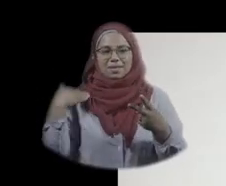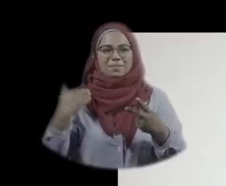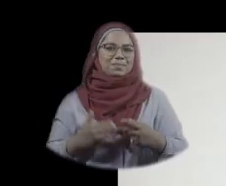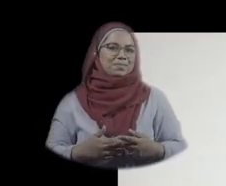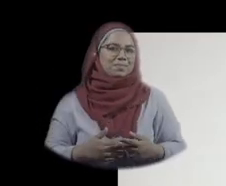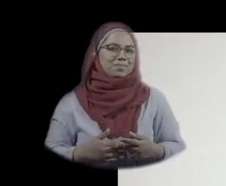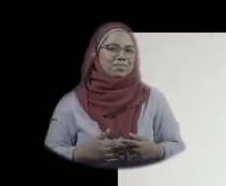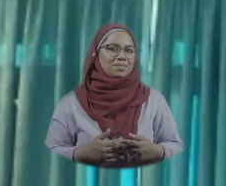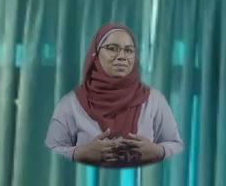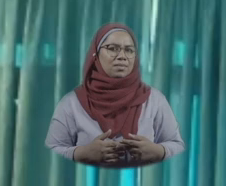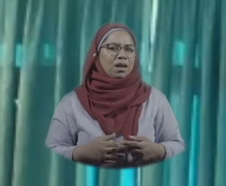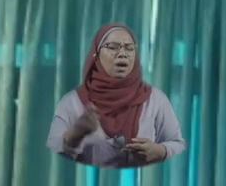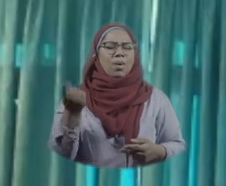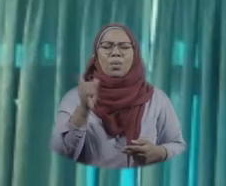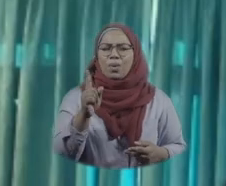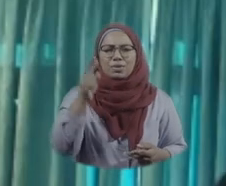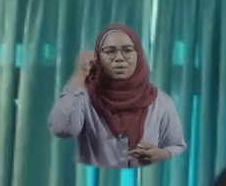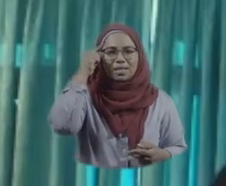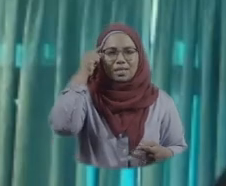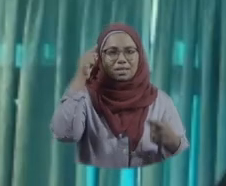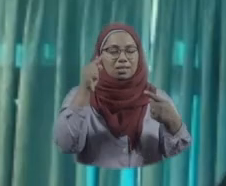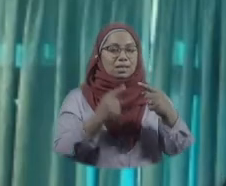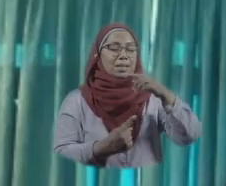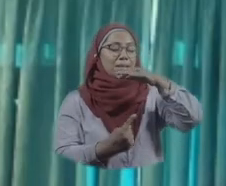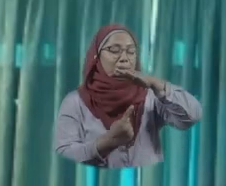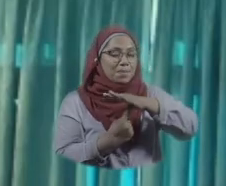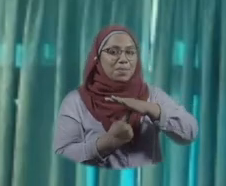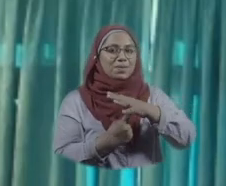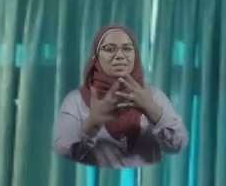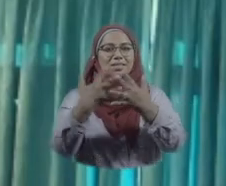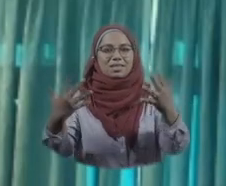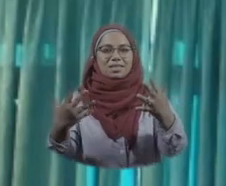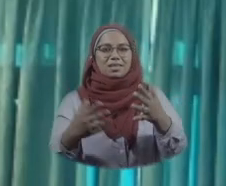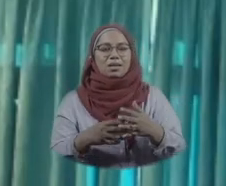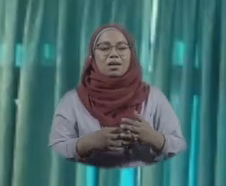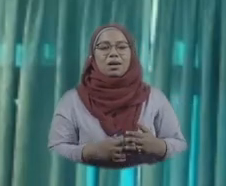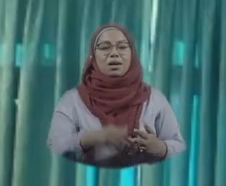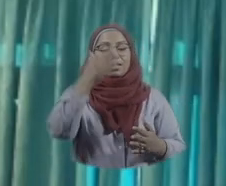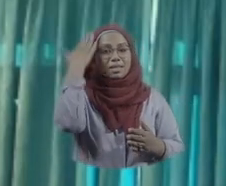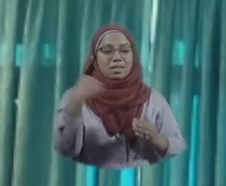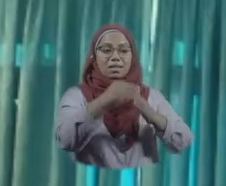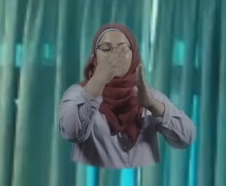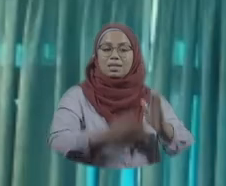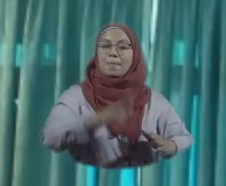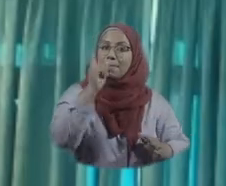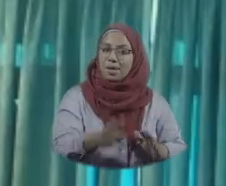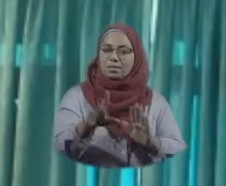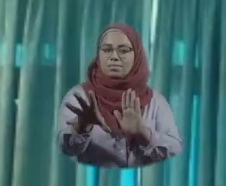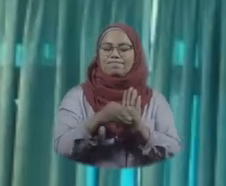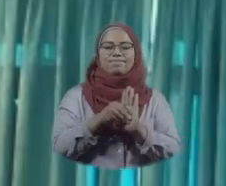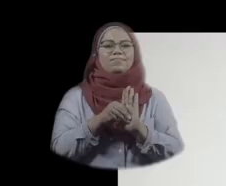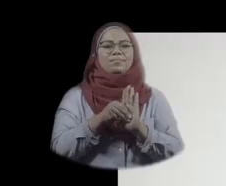and grandmother, you know? Ane what do you think is the most important quality a female leader